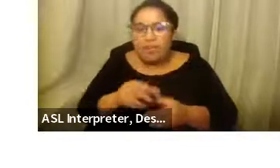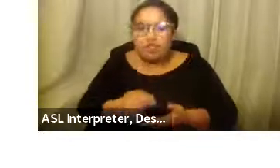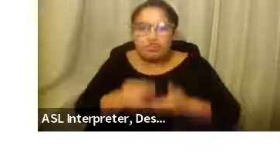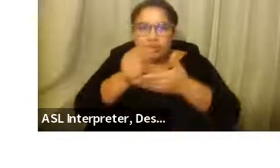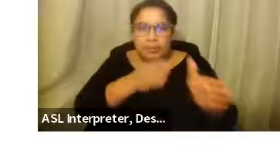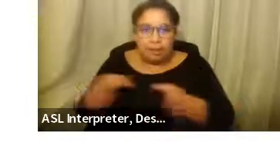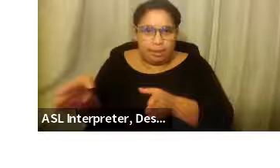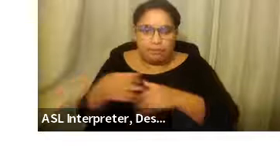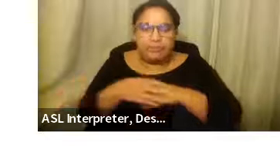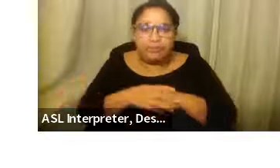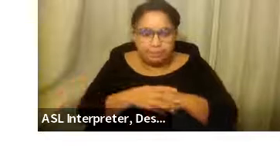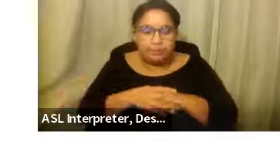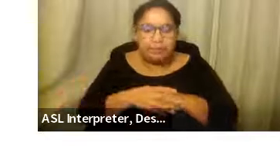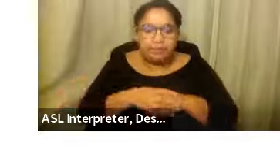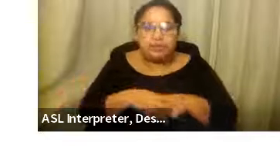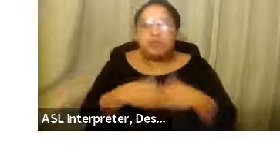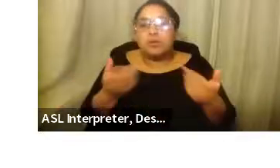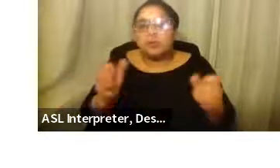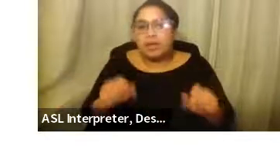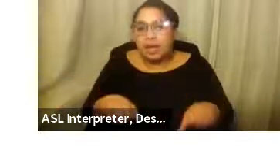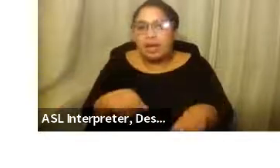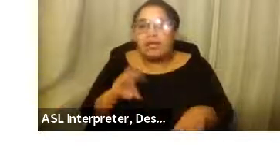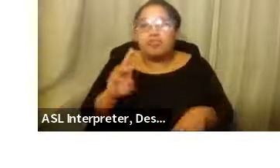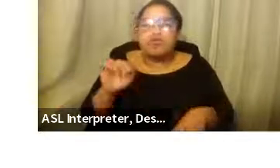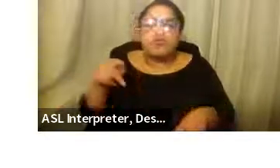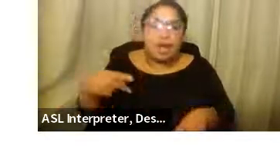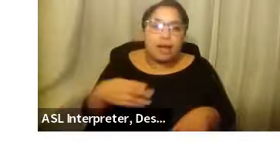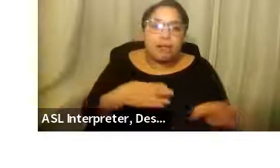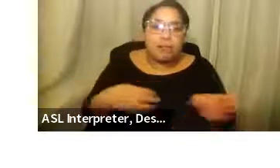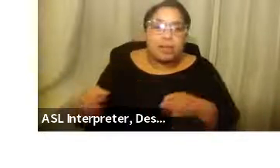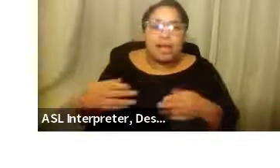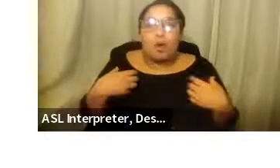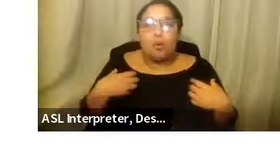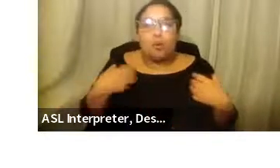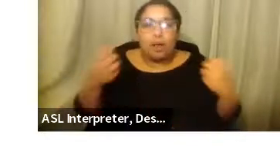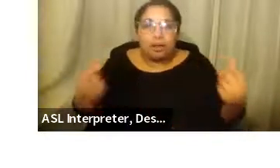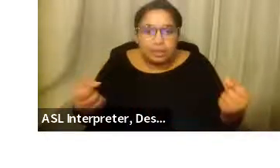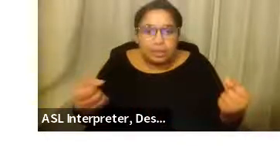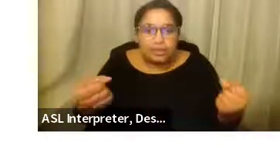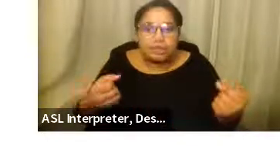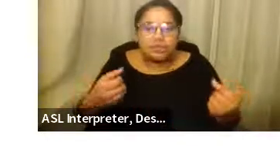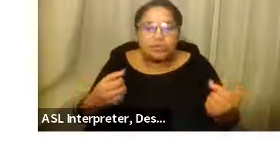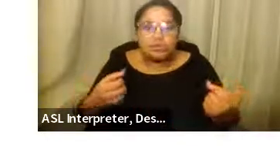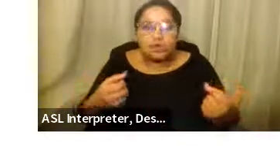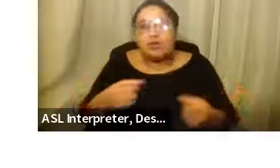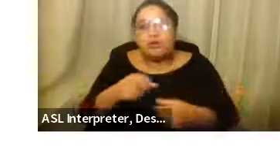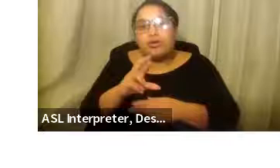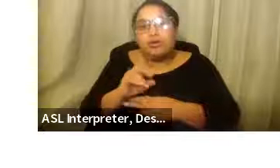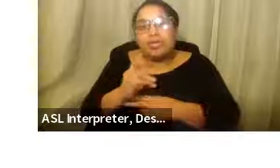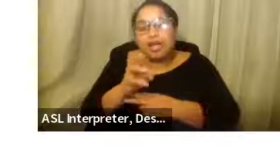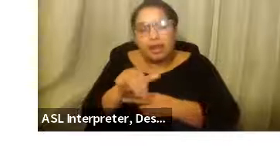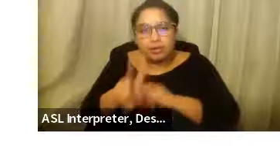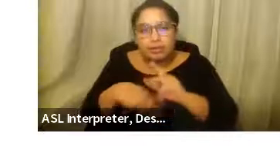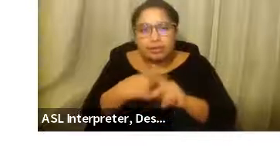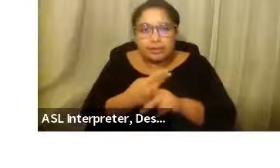plan. So there can be a WRAP plan, a wellness recovery plan, in which, you know, it's